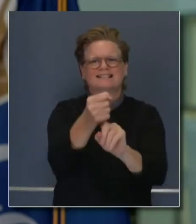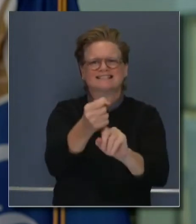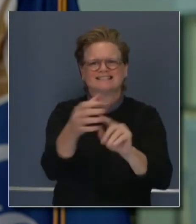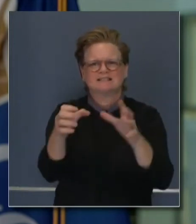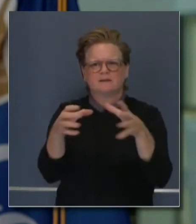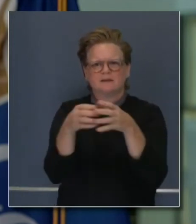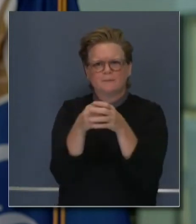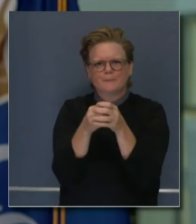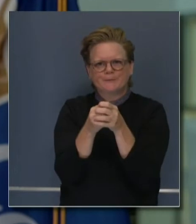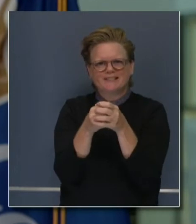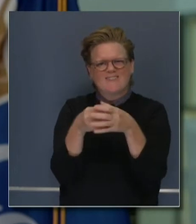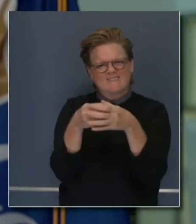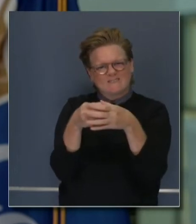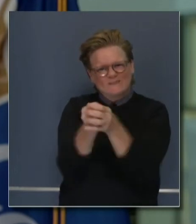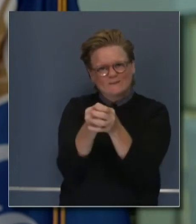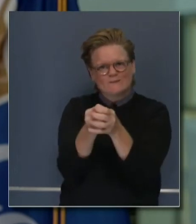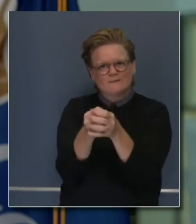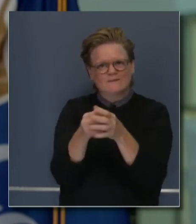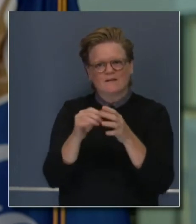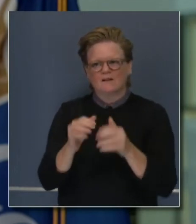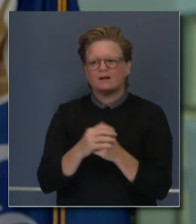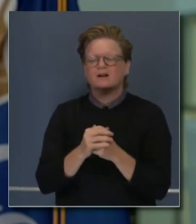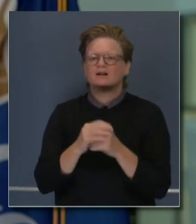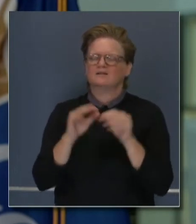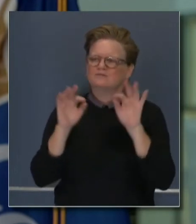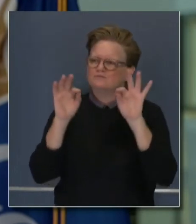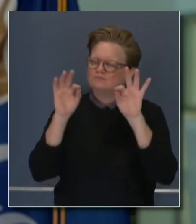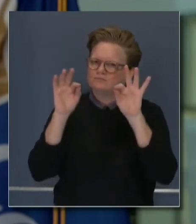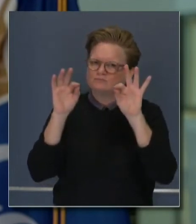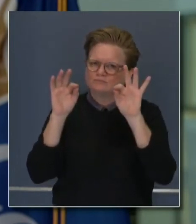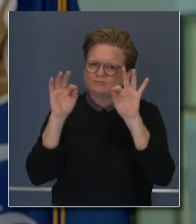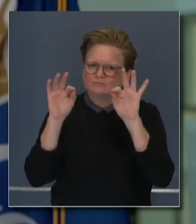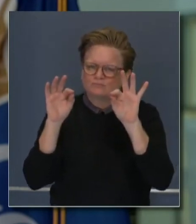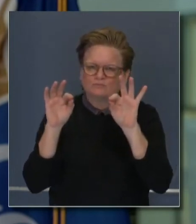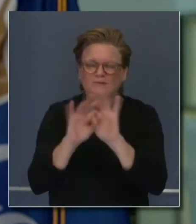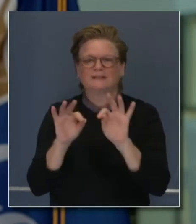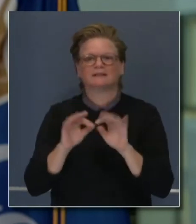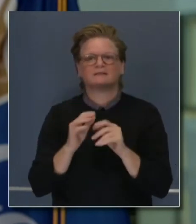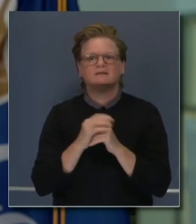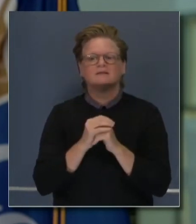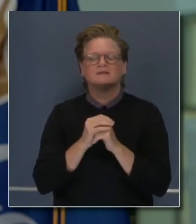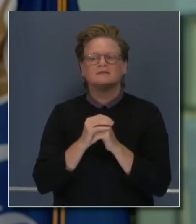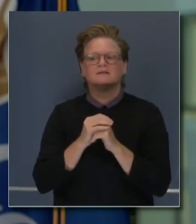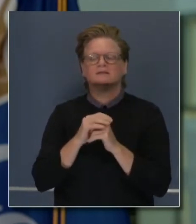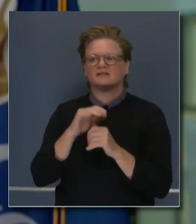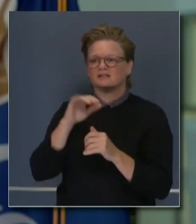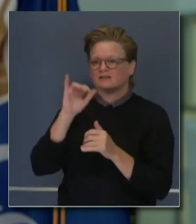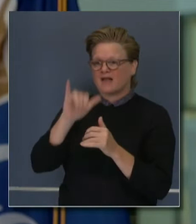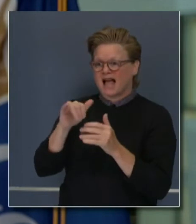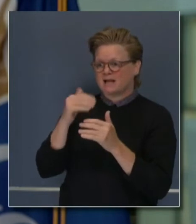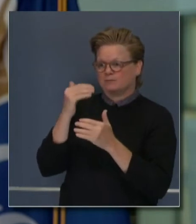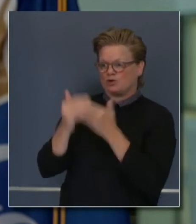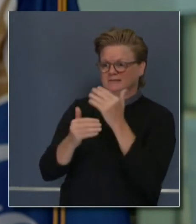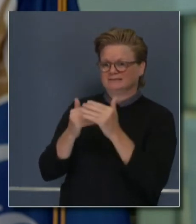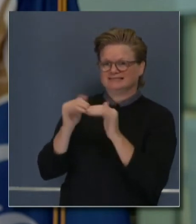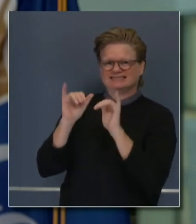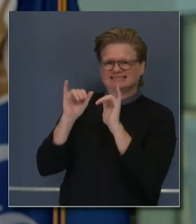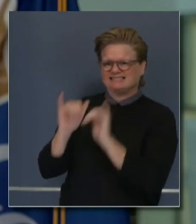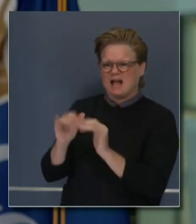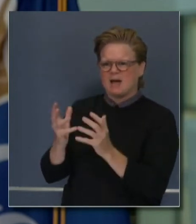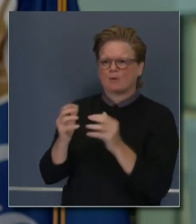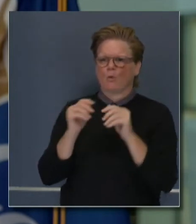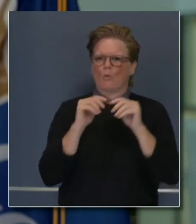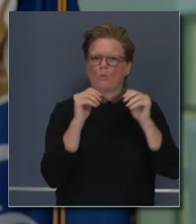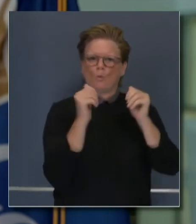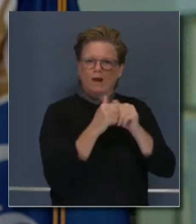and positivity rate, but it's also hand in hand now with a 21-day process that is more stringent, that gives